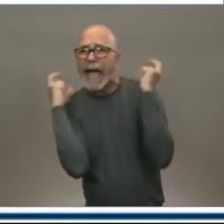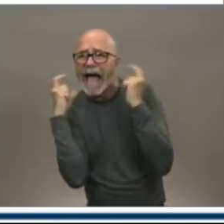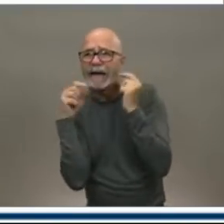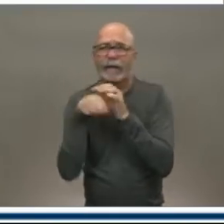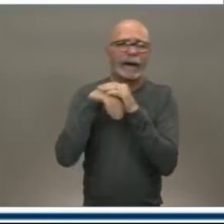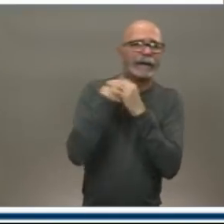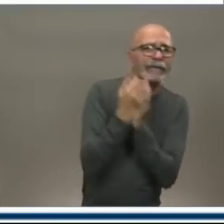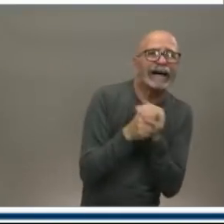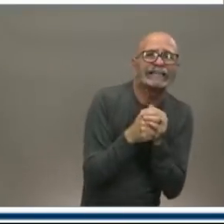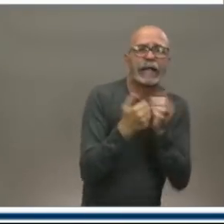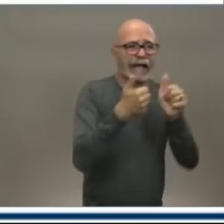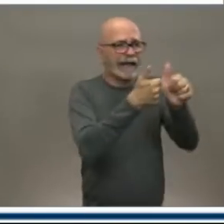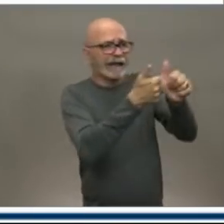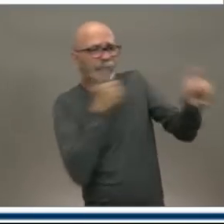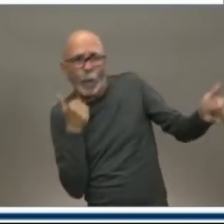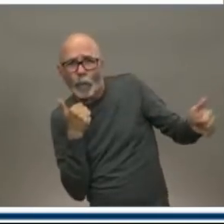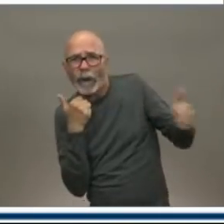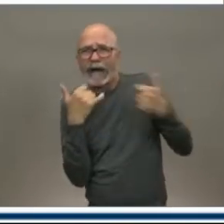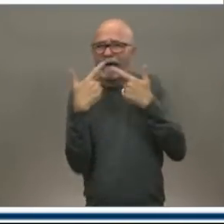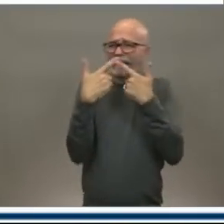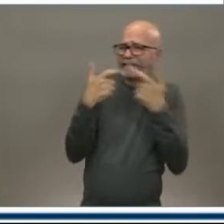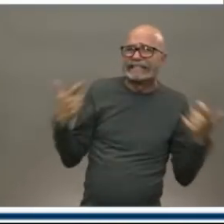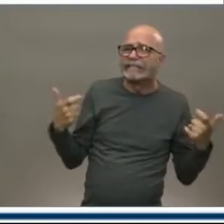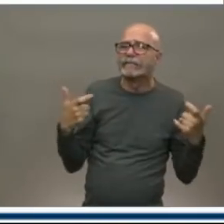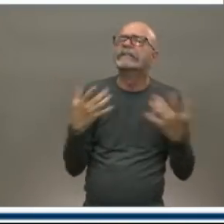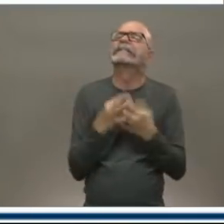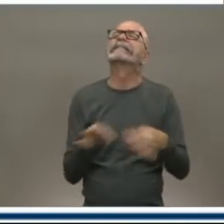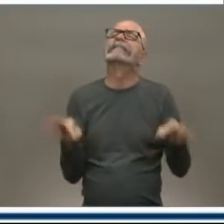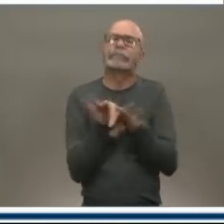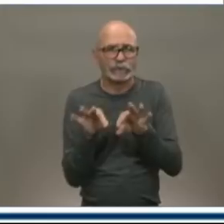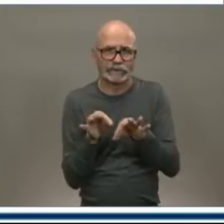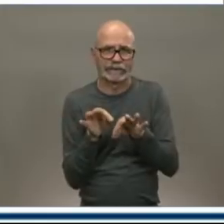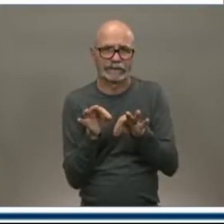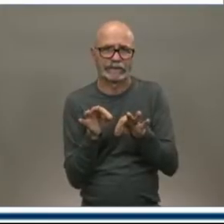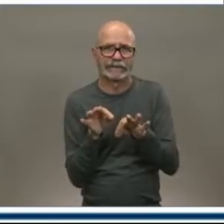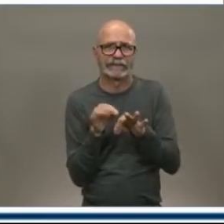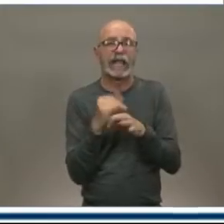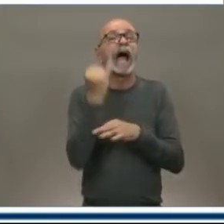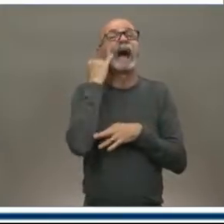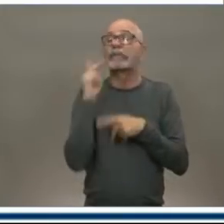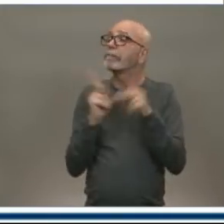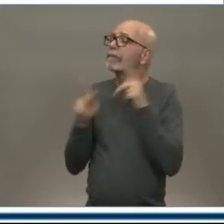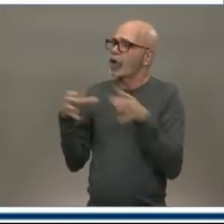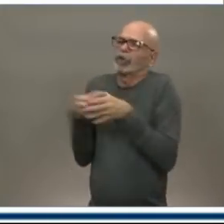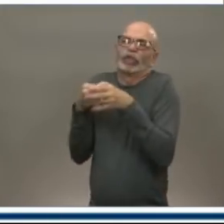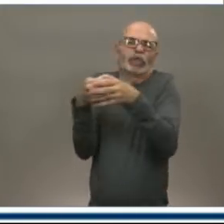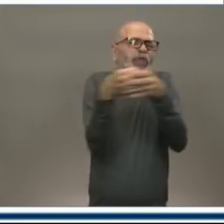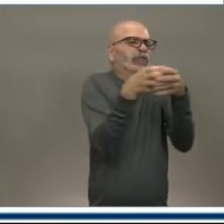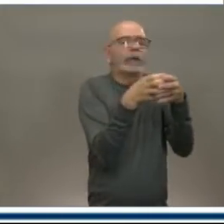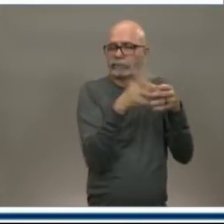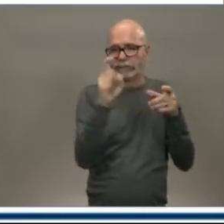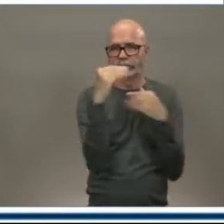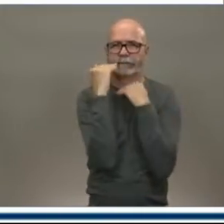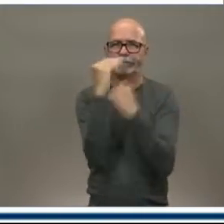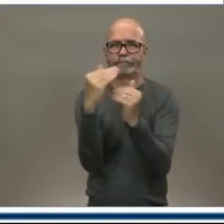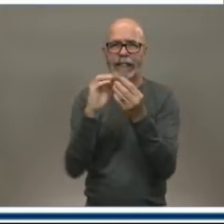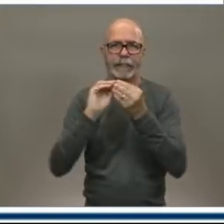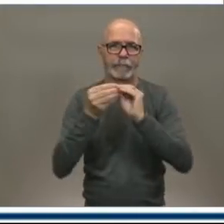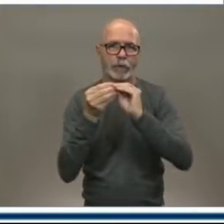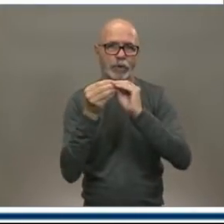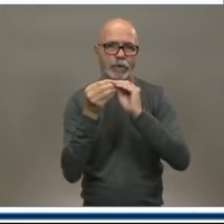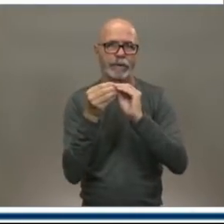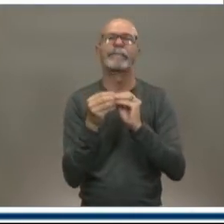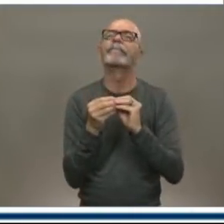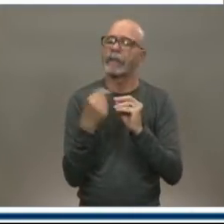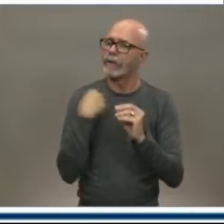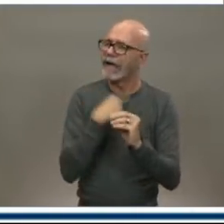physical distancing, they have, by and large, kept gathering small, and they've followed all the other public health protocols that are designed to